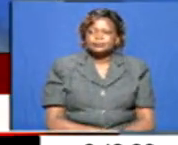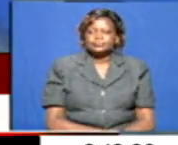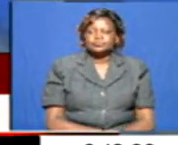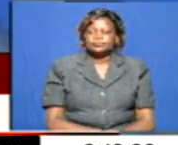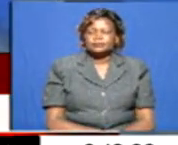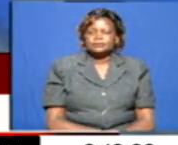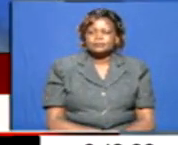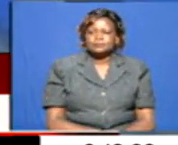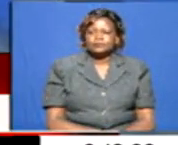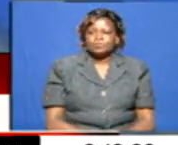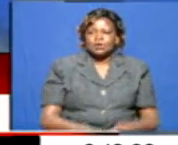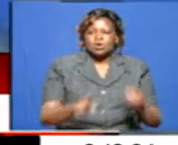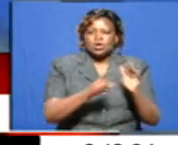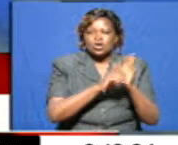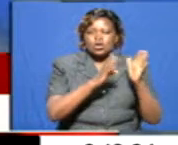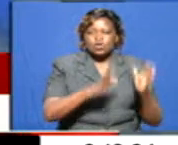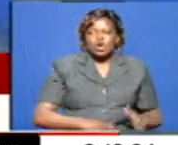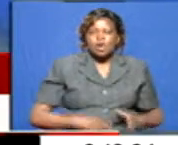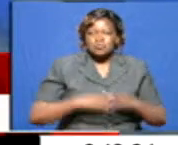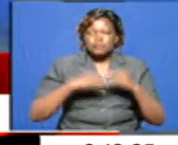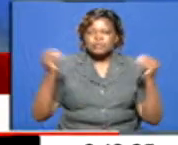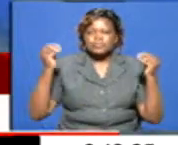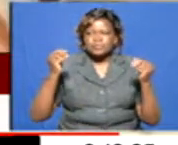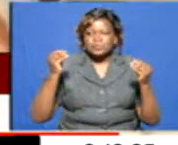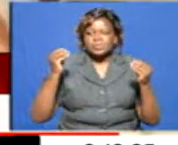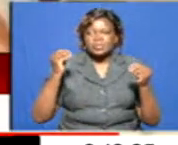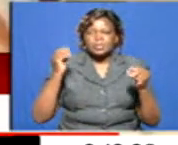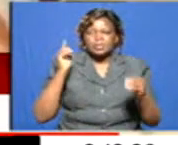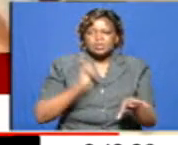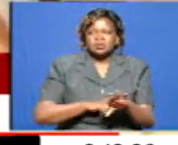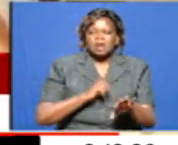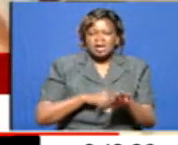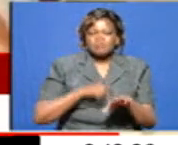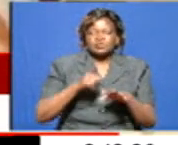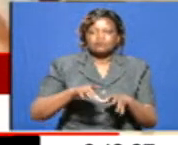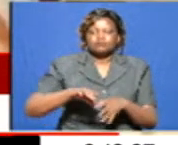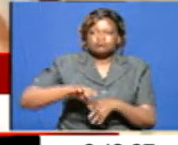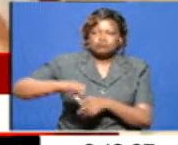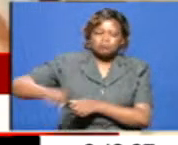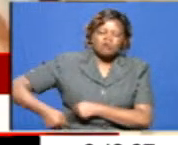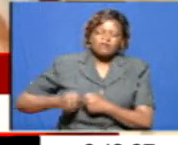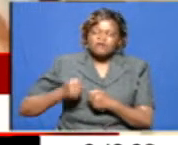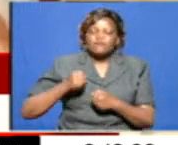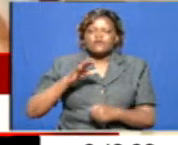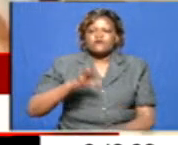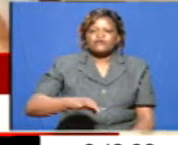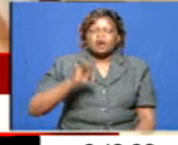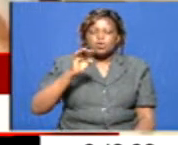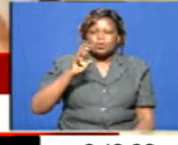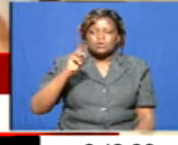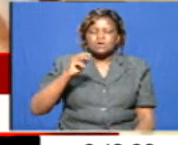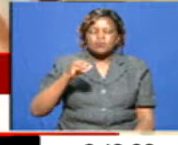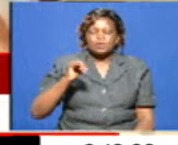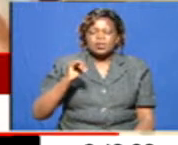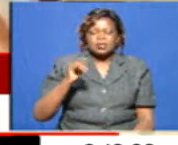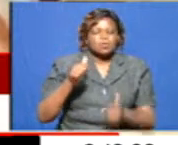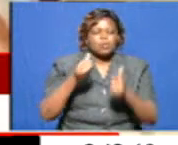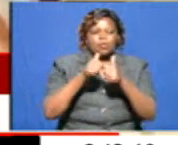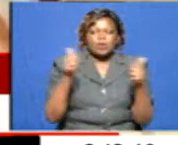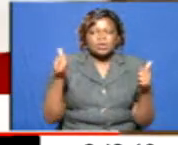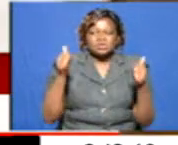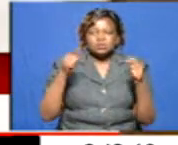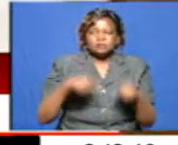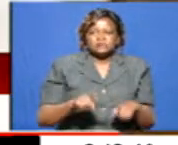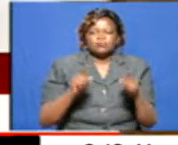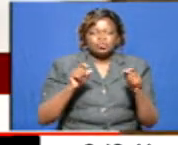A lawyer who had gone missing after an apparent abduction has been found in Mwingi safe and sound. Professor Hassan Nadwa was found